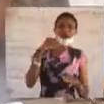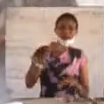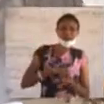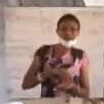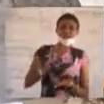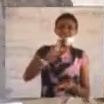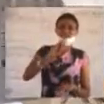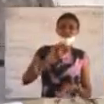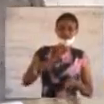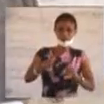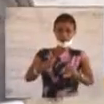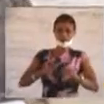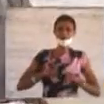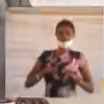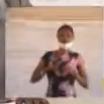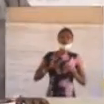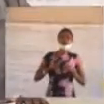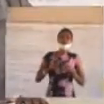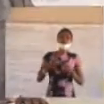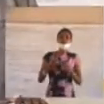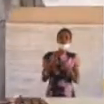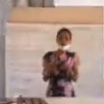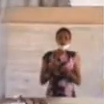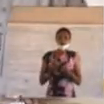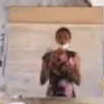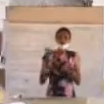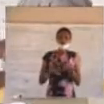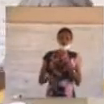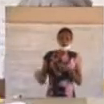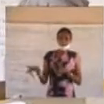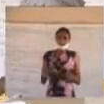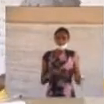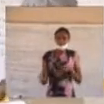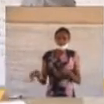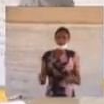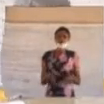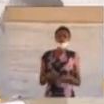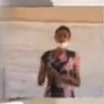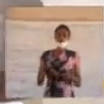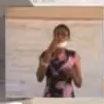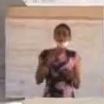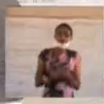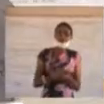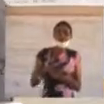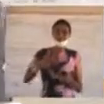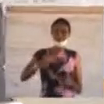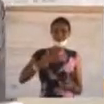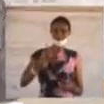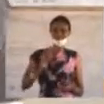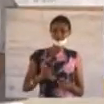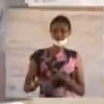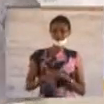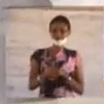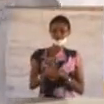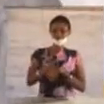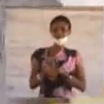type of drug to take at any given time. Another one we are going to look at